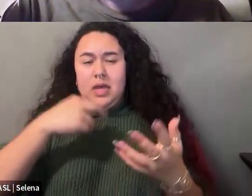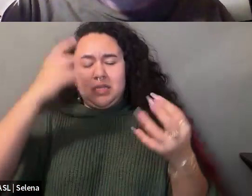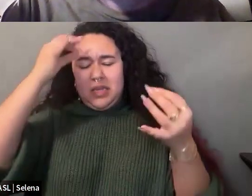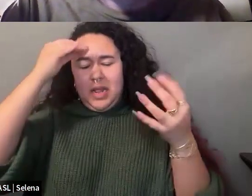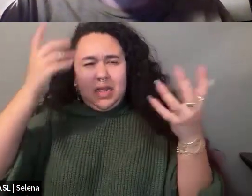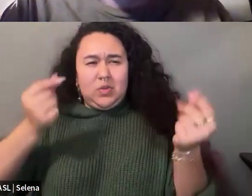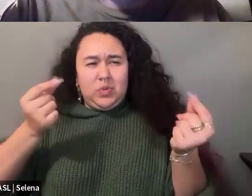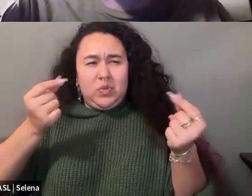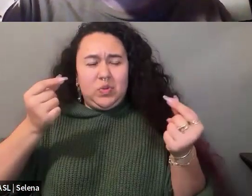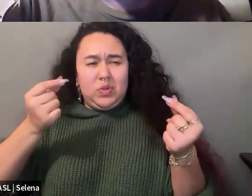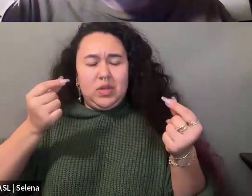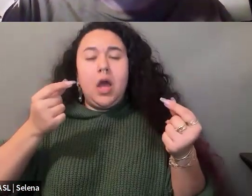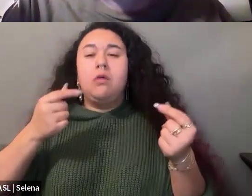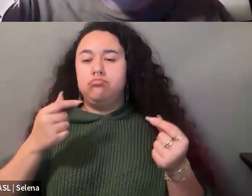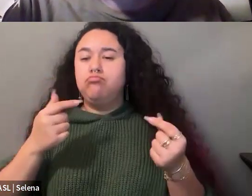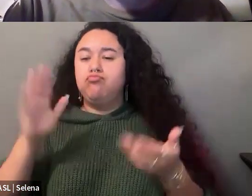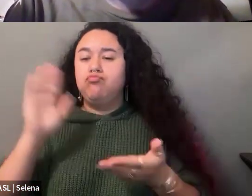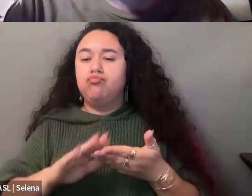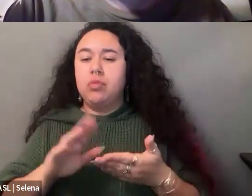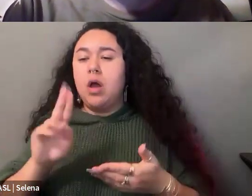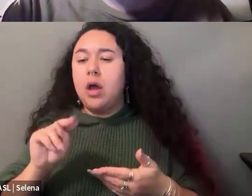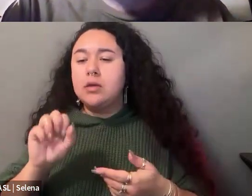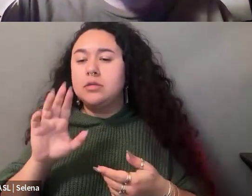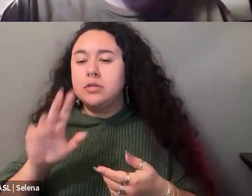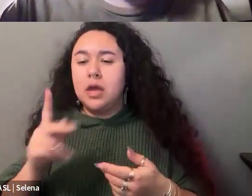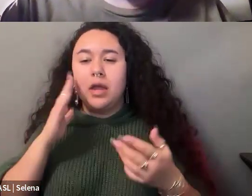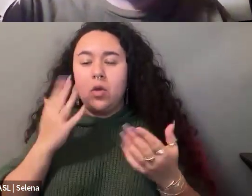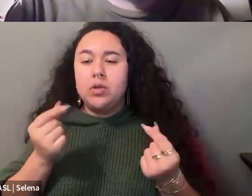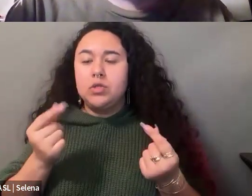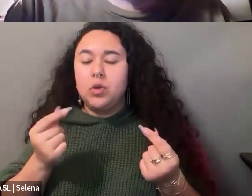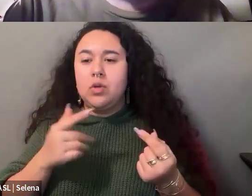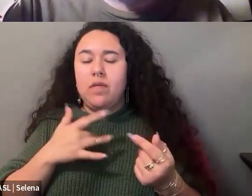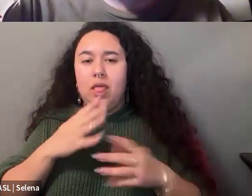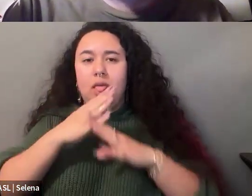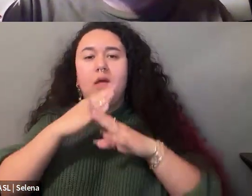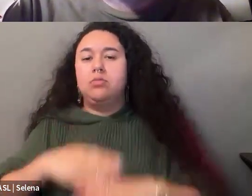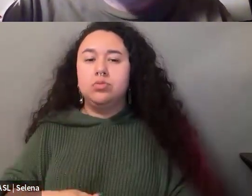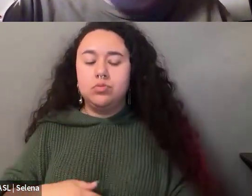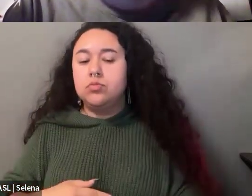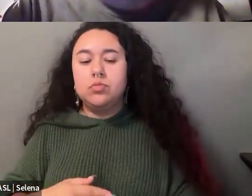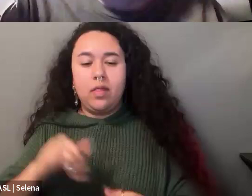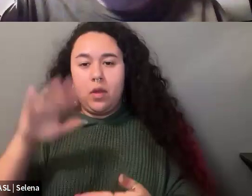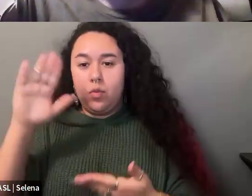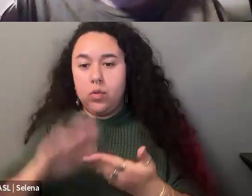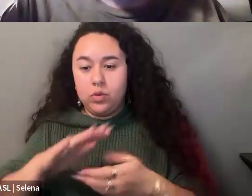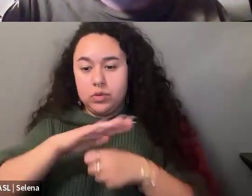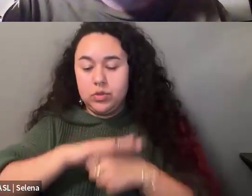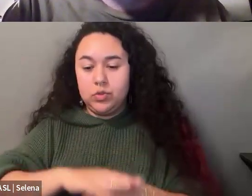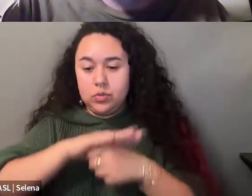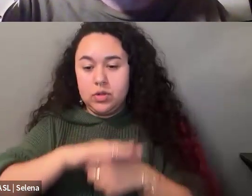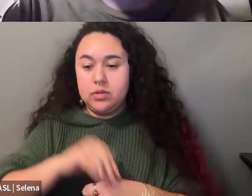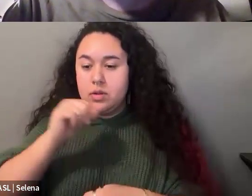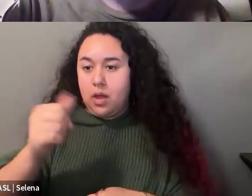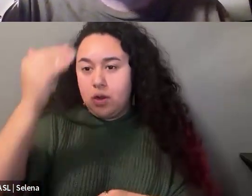find where next I need to go in my writing, and that relieves the stress of